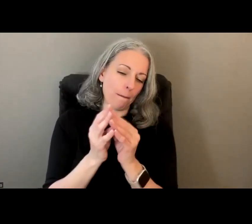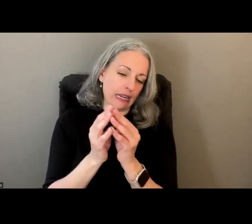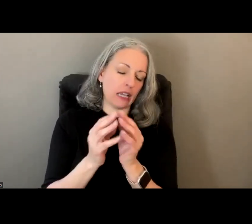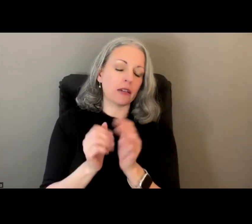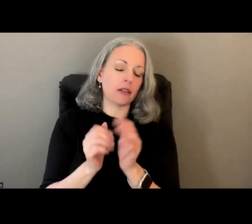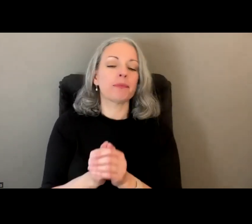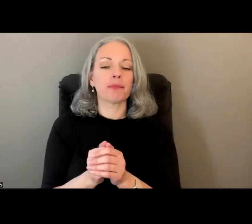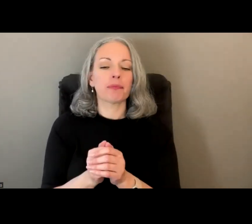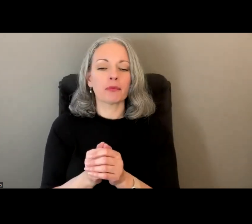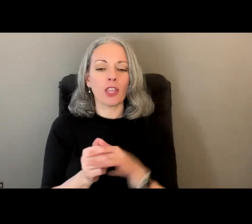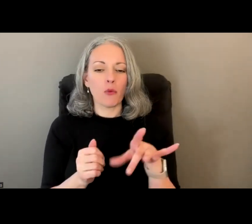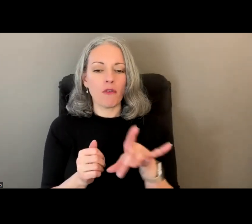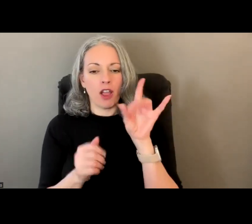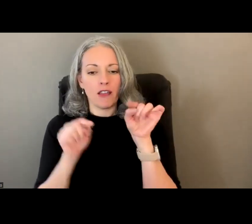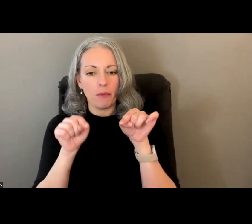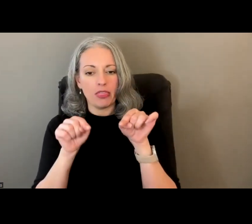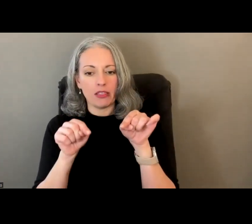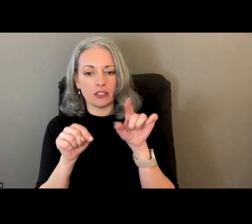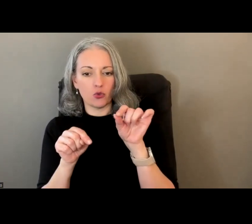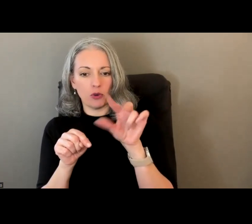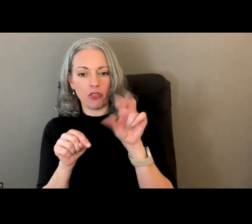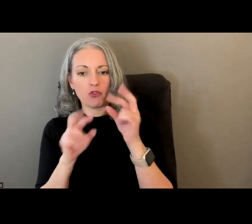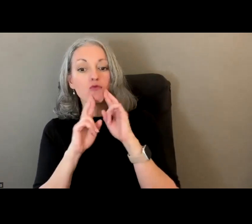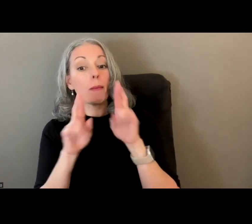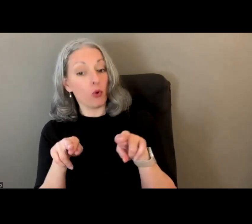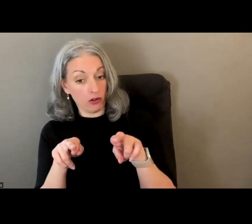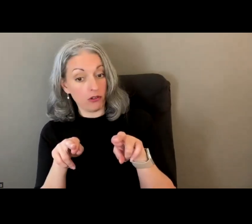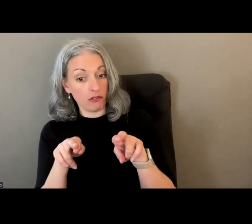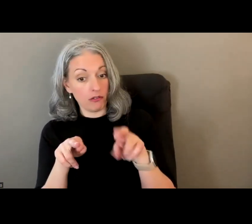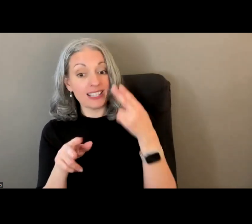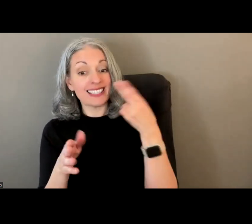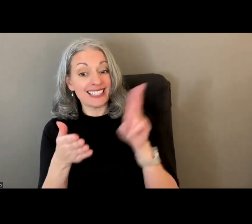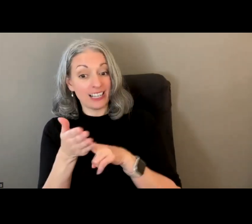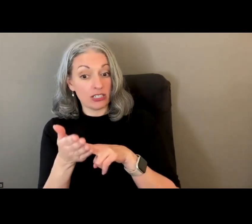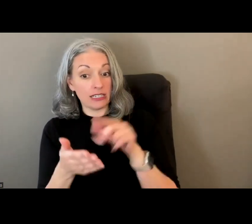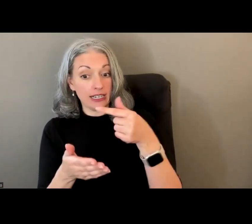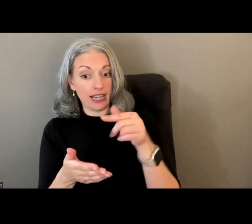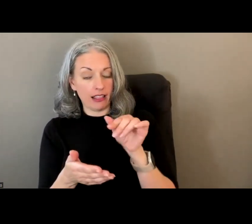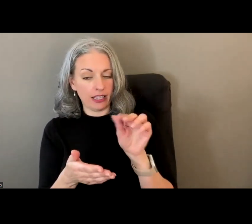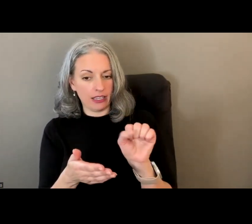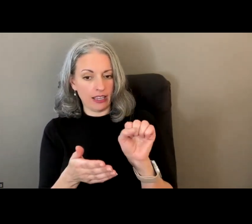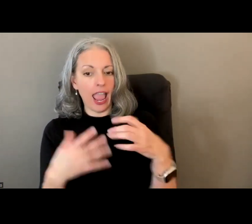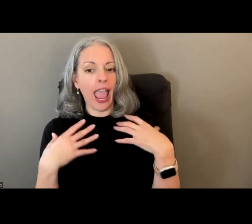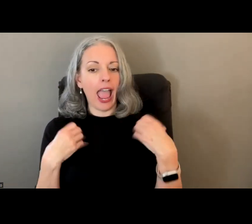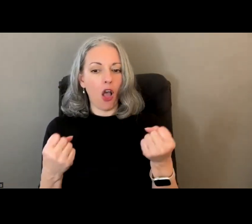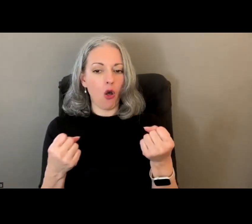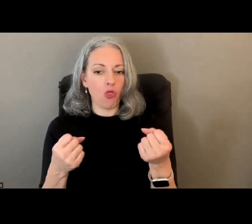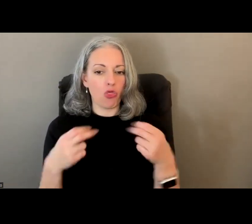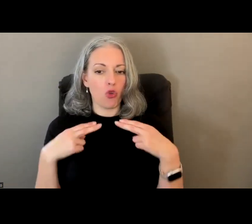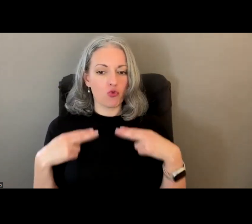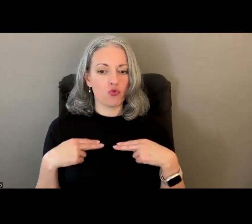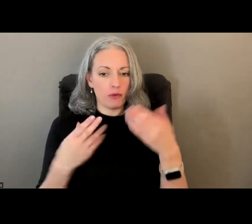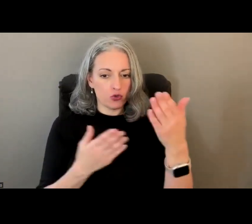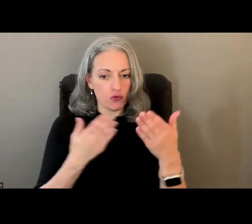the findings from the California 2030 report, Secretary Galley's Health and Human Services program